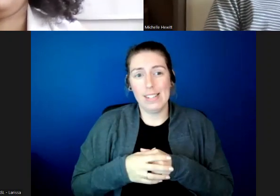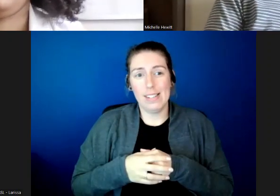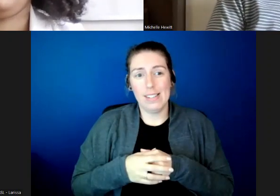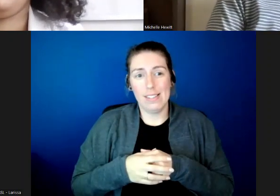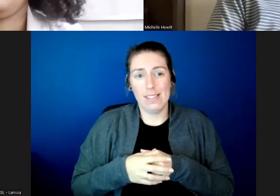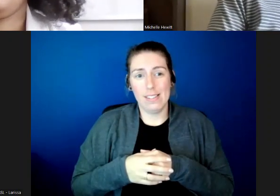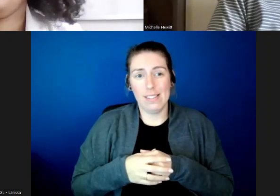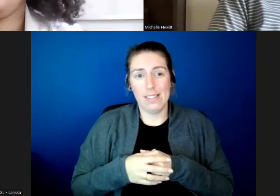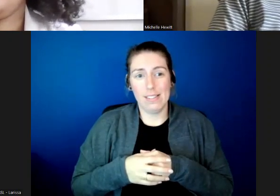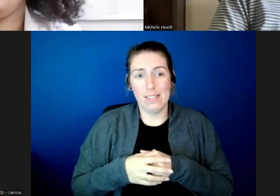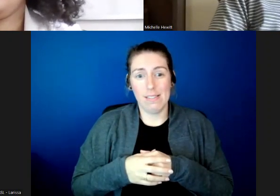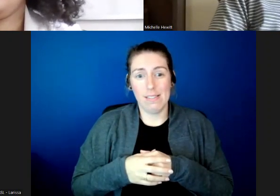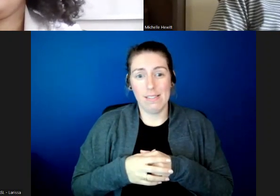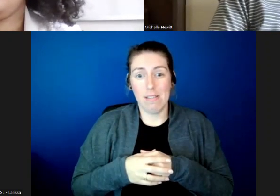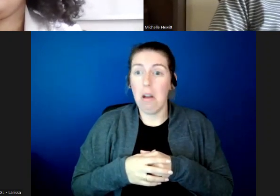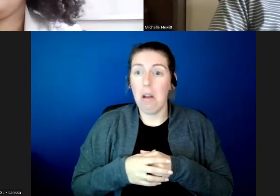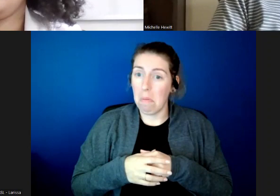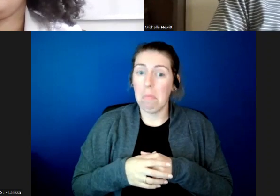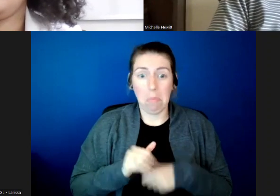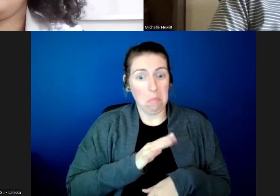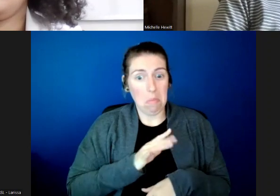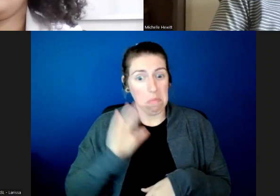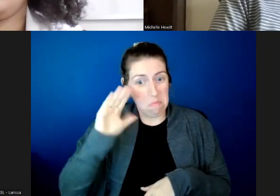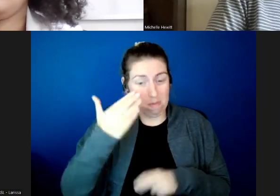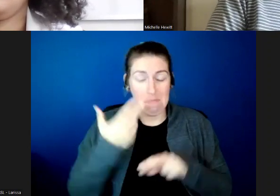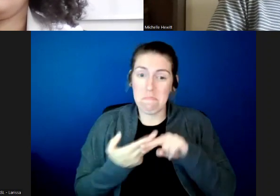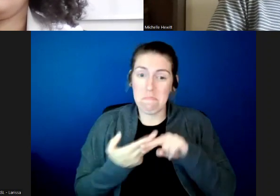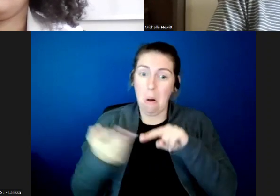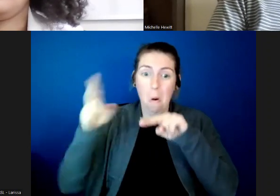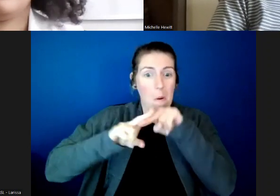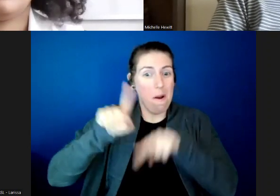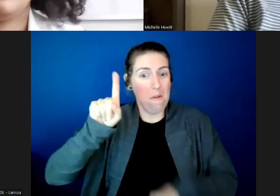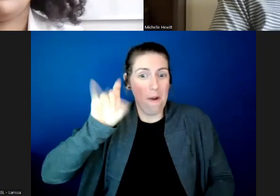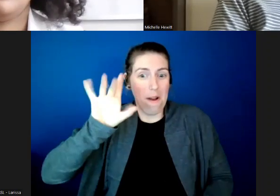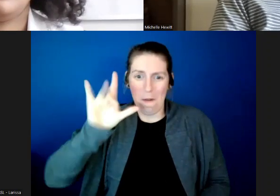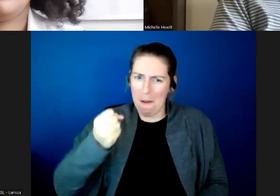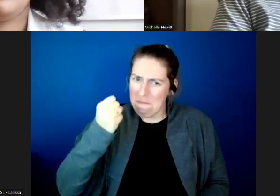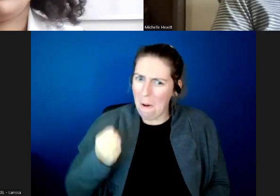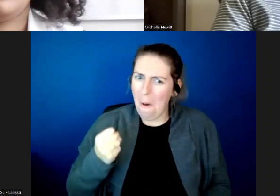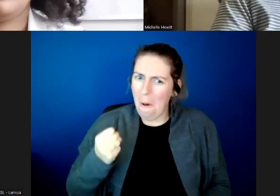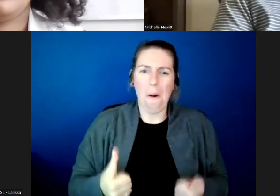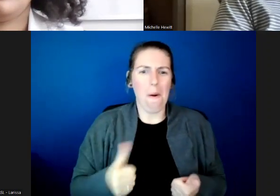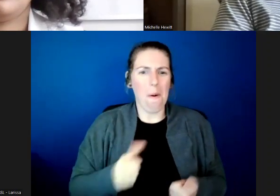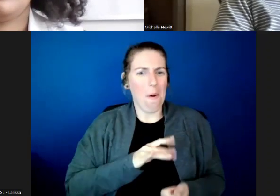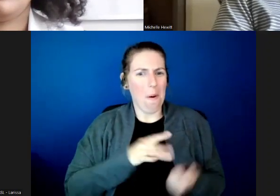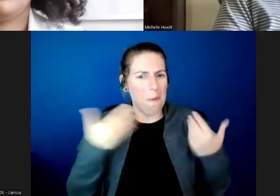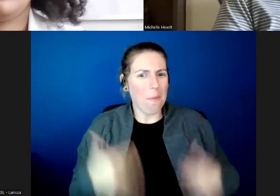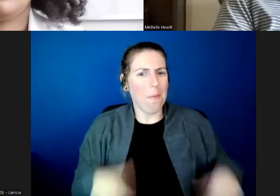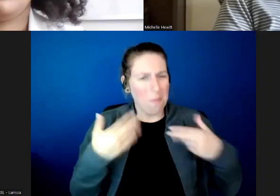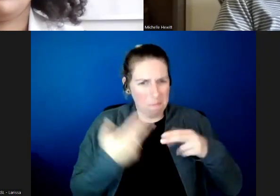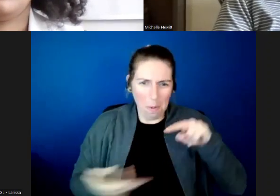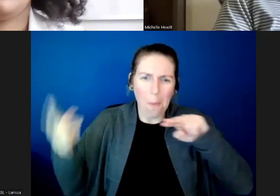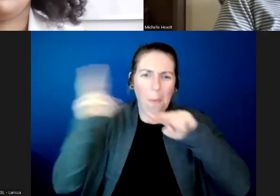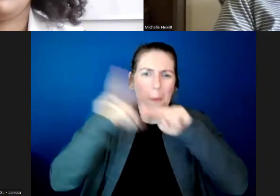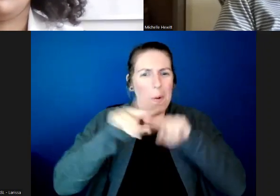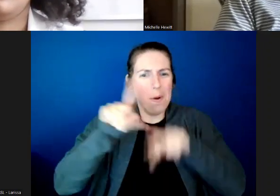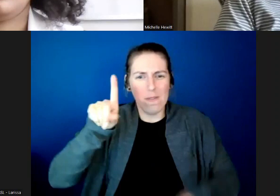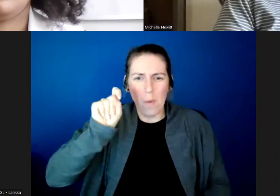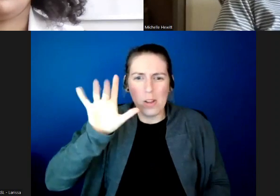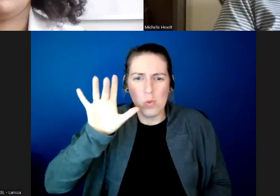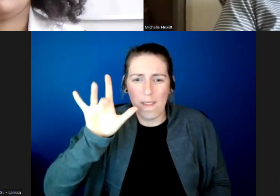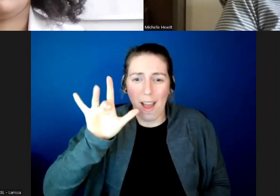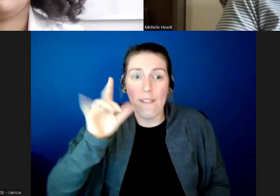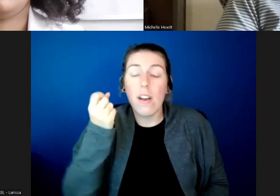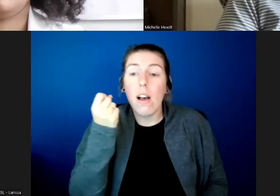its own like, wow, that there was this increase, right, by a massive amount of money. But it's on the back